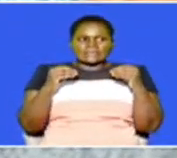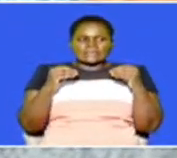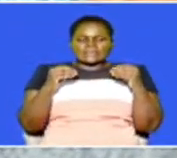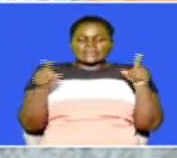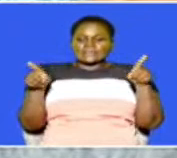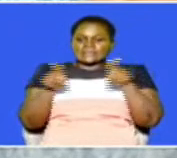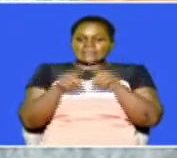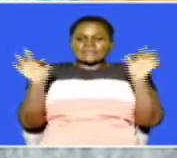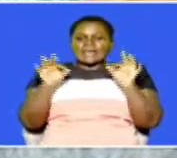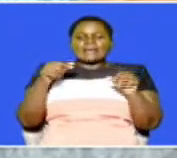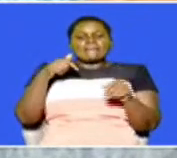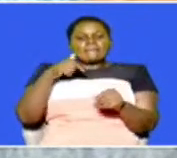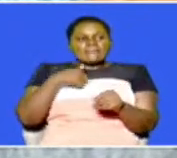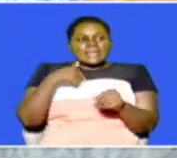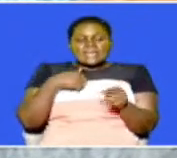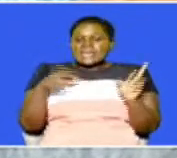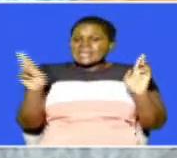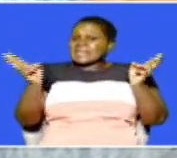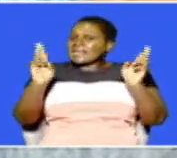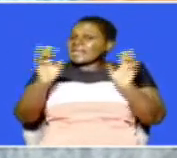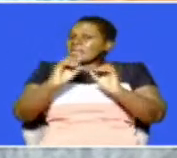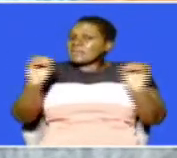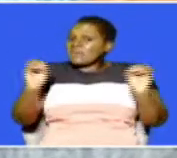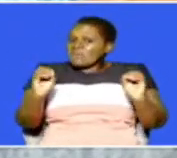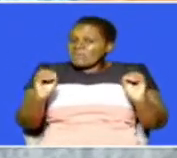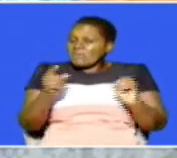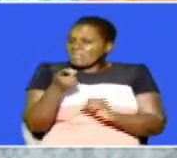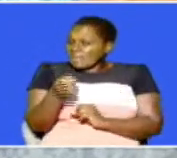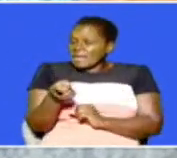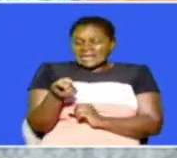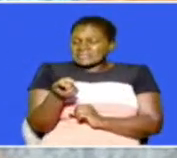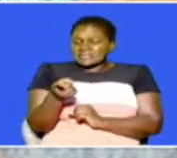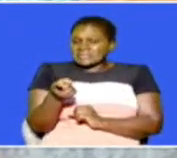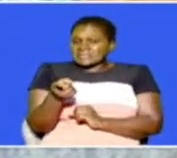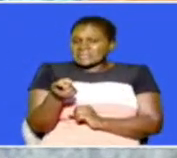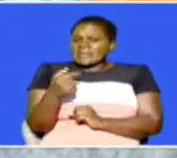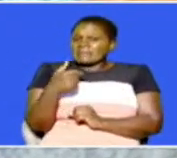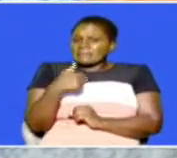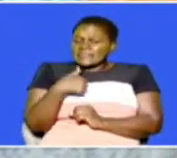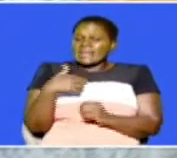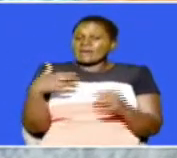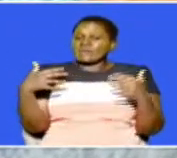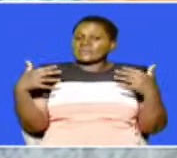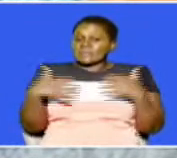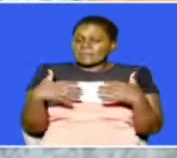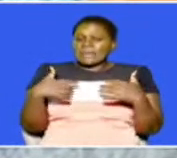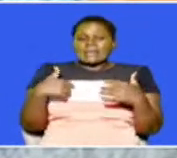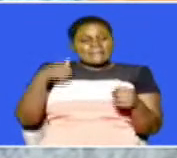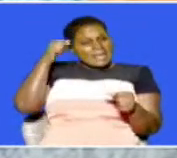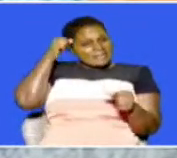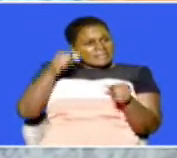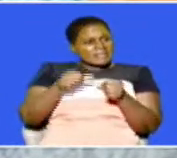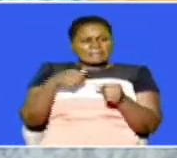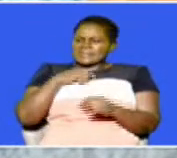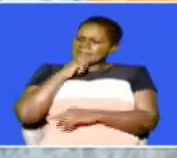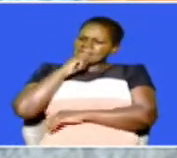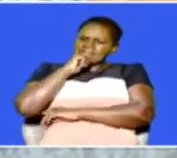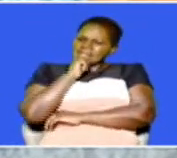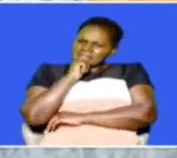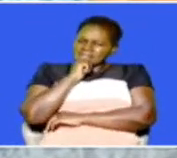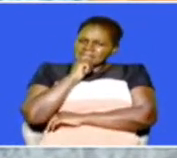as they were, because I had not been prepared for that situation. Mm-hmm. In fact, to reflect on it, I was